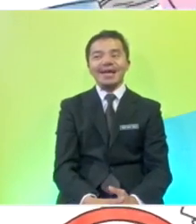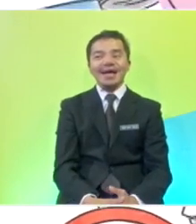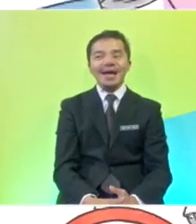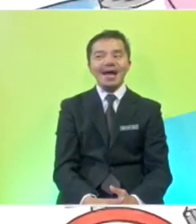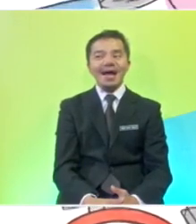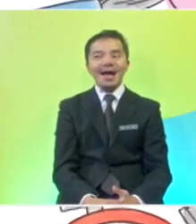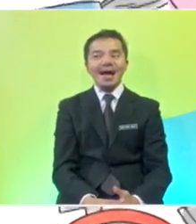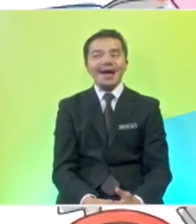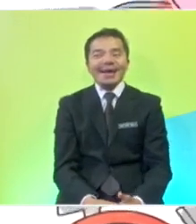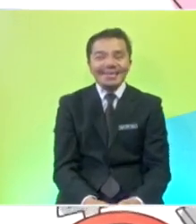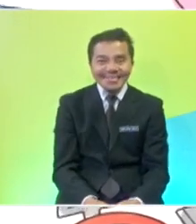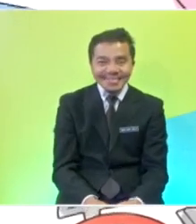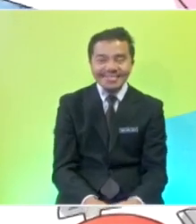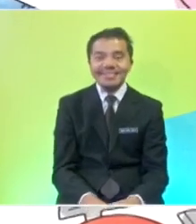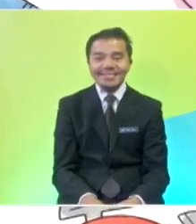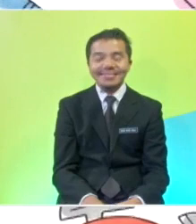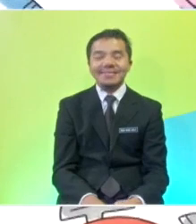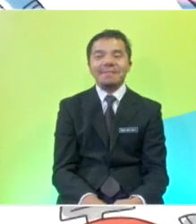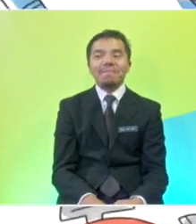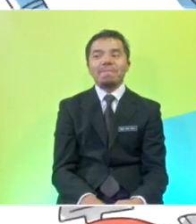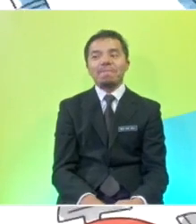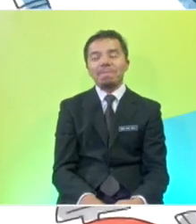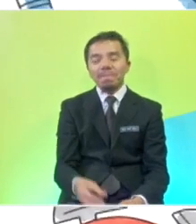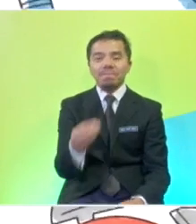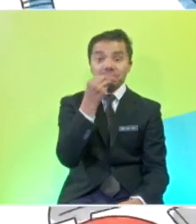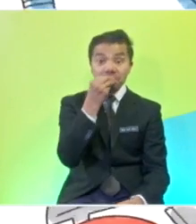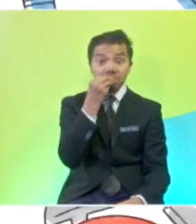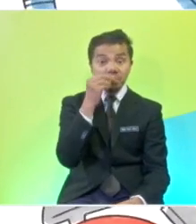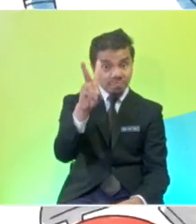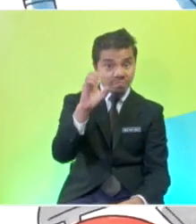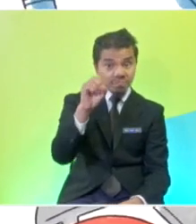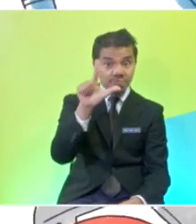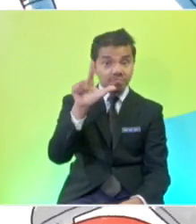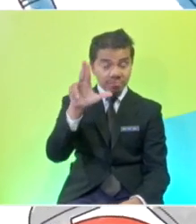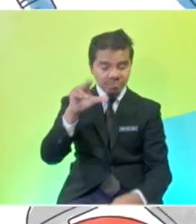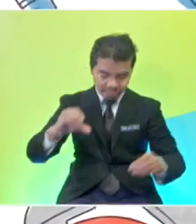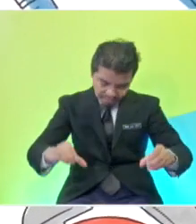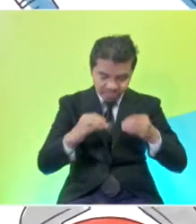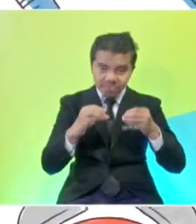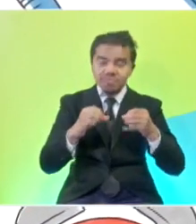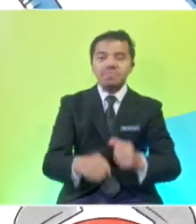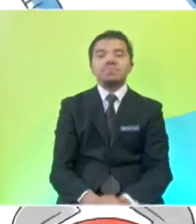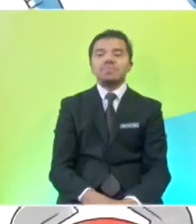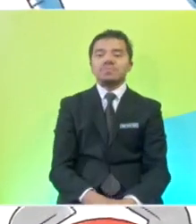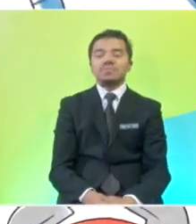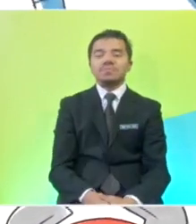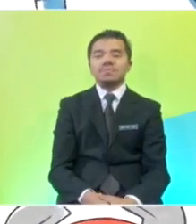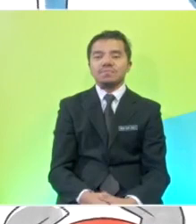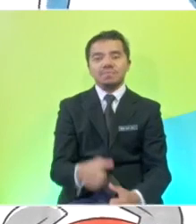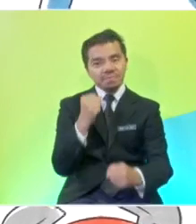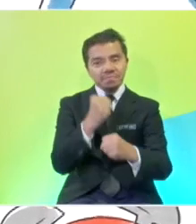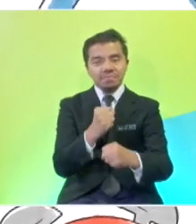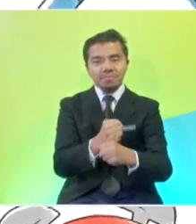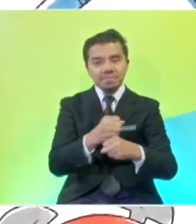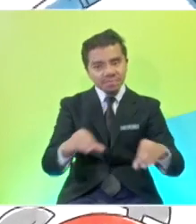cannot control. We still want to eat. But anyway, eating is a voluntary action. Yeah. Okay, Okay. well done. Putri, Mitika, Haziq. We